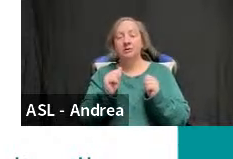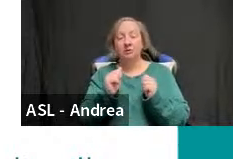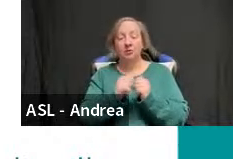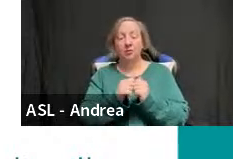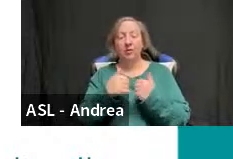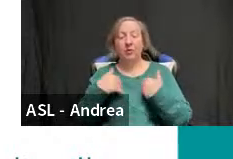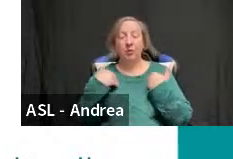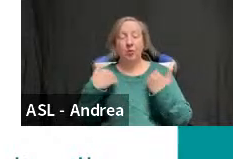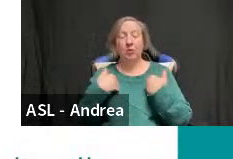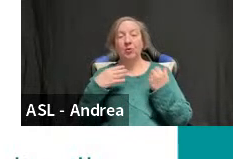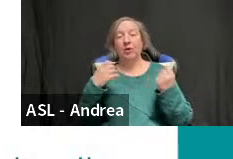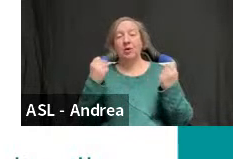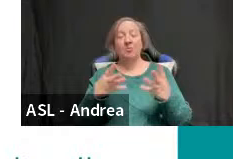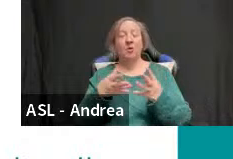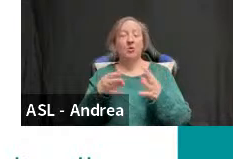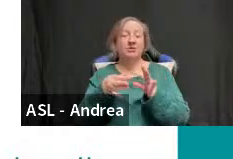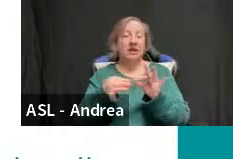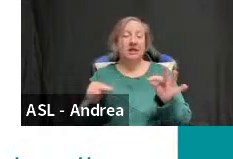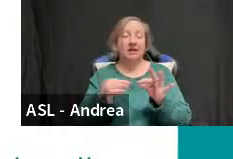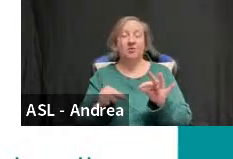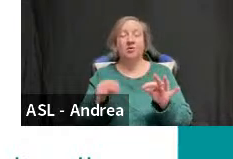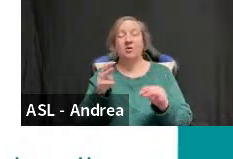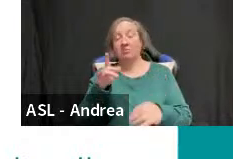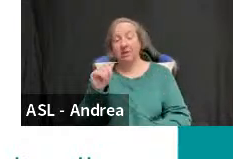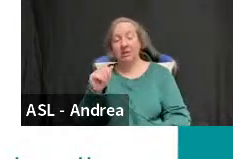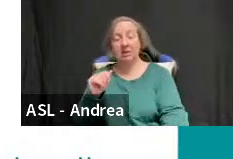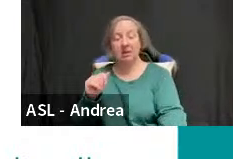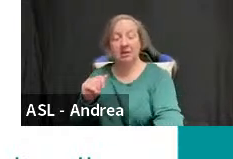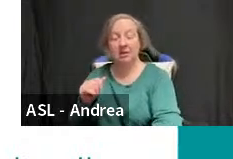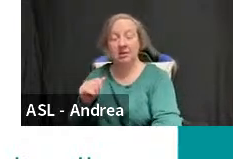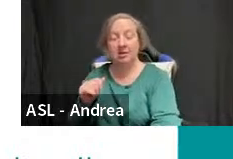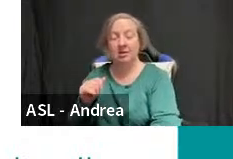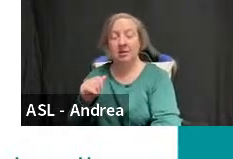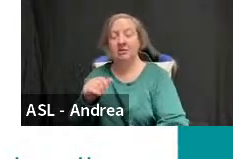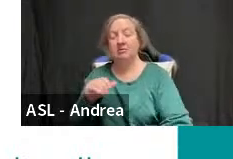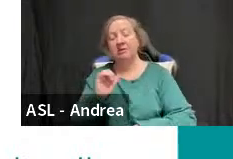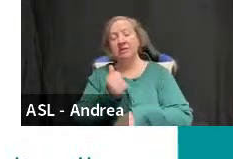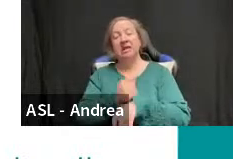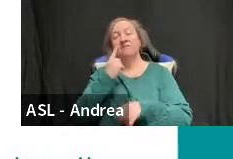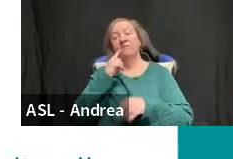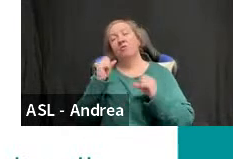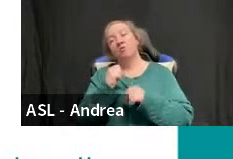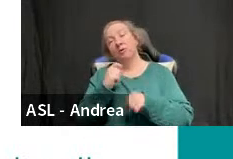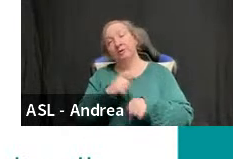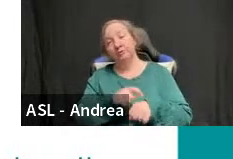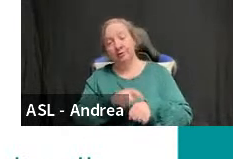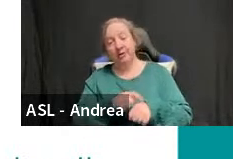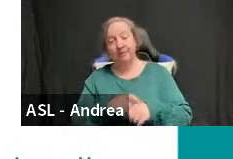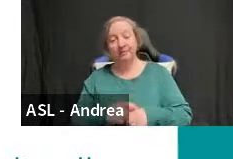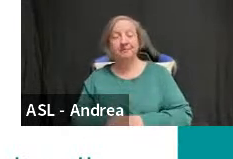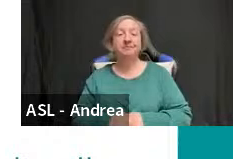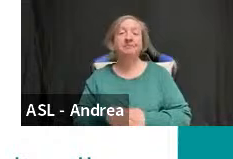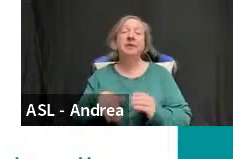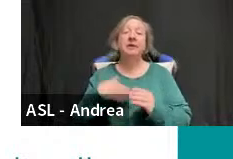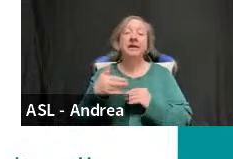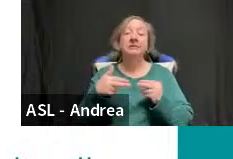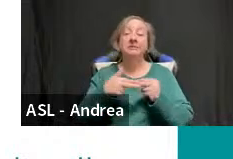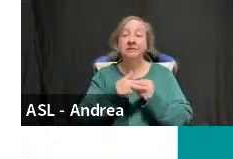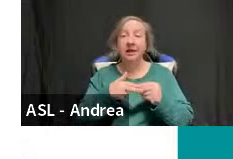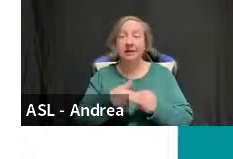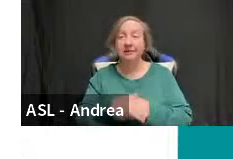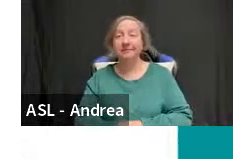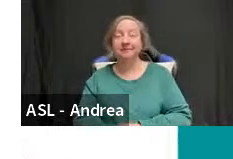youth and multilingual media outlets set for some time this winter. Next slide, please.